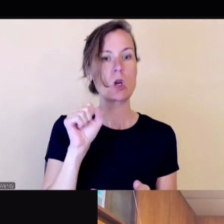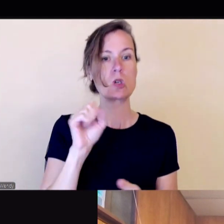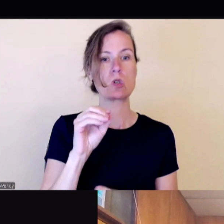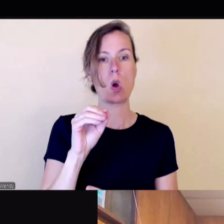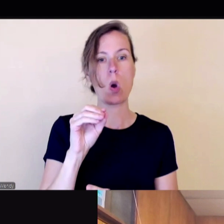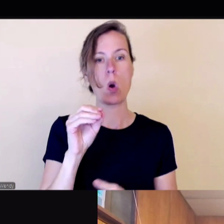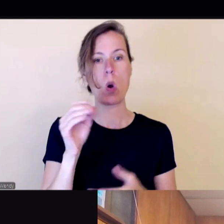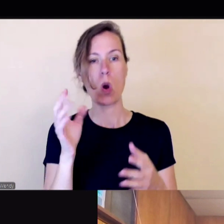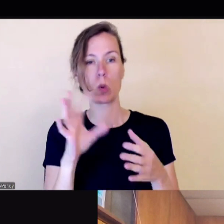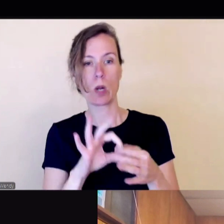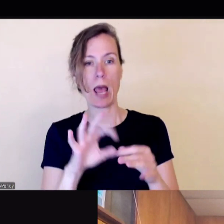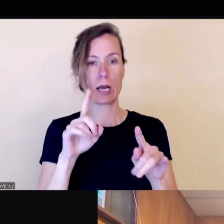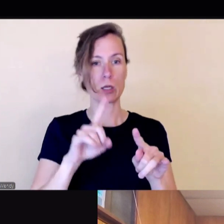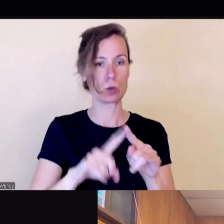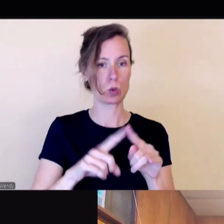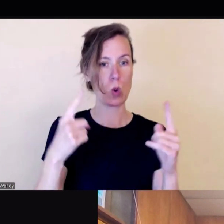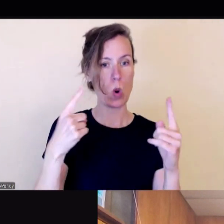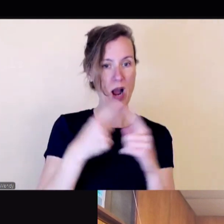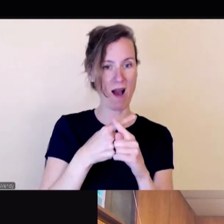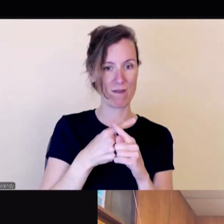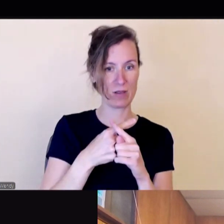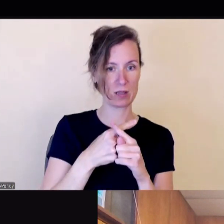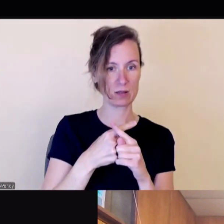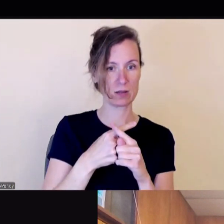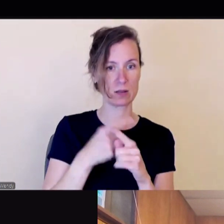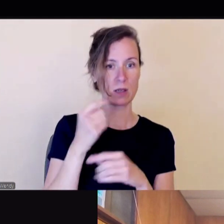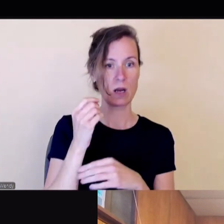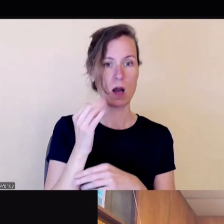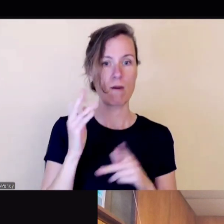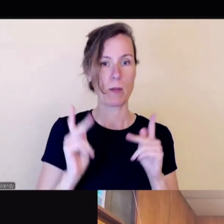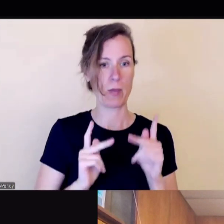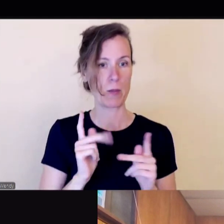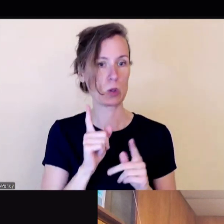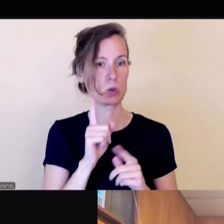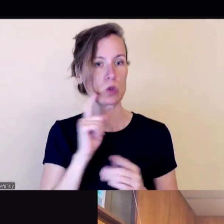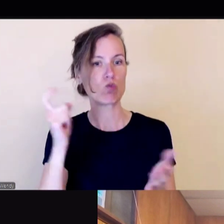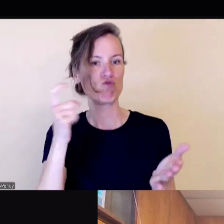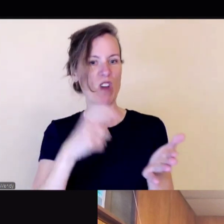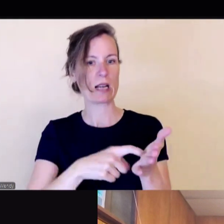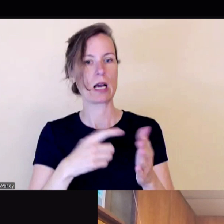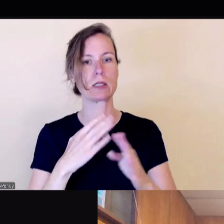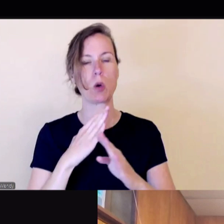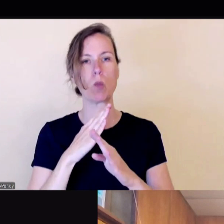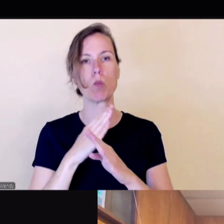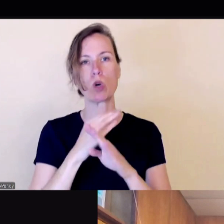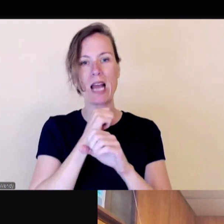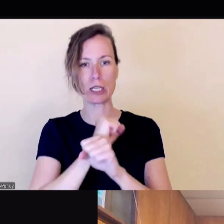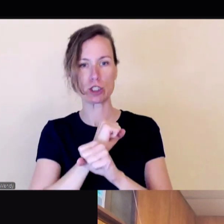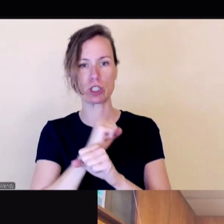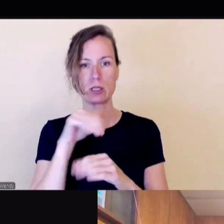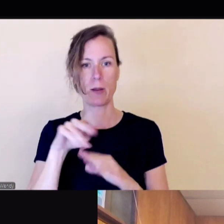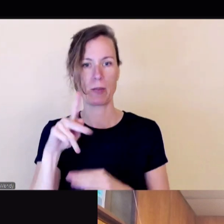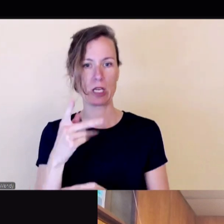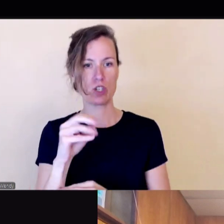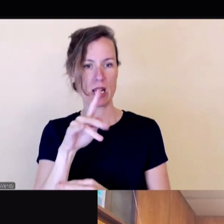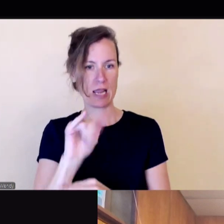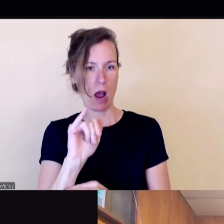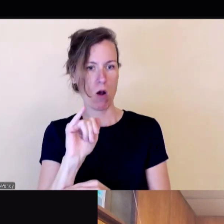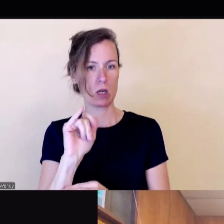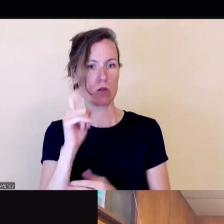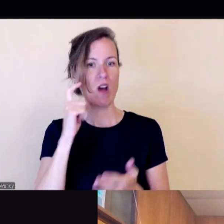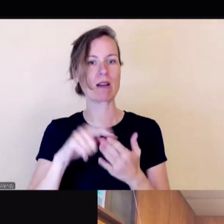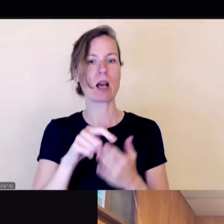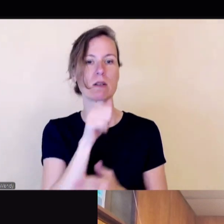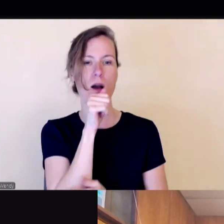offer. We do not ask about anything other than issues related directly to the complaint. So again, I don't want to guess why someone might